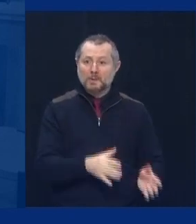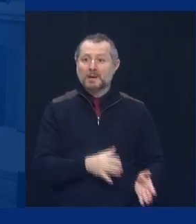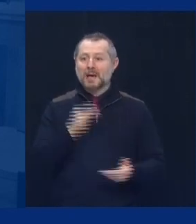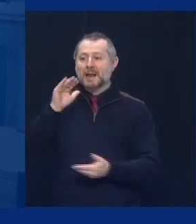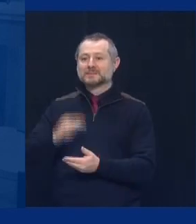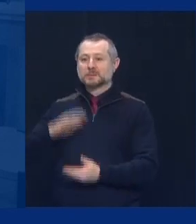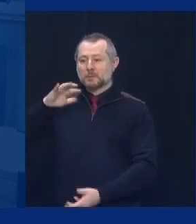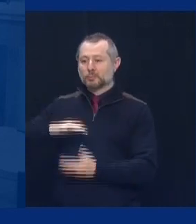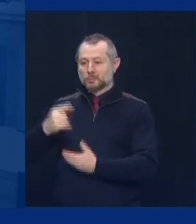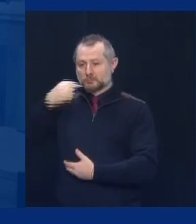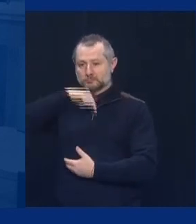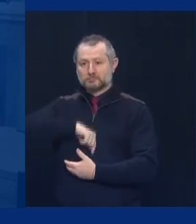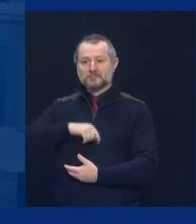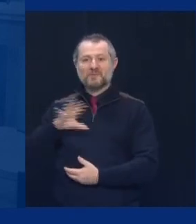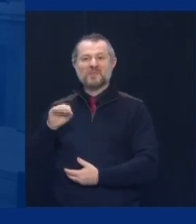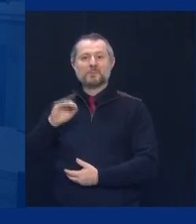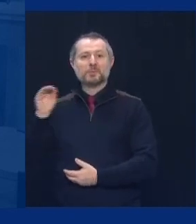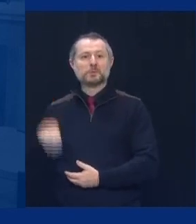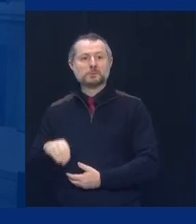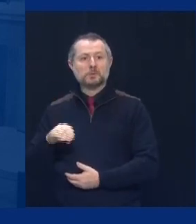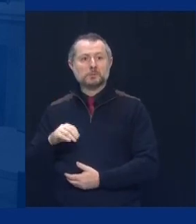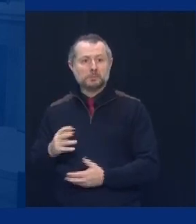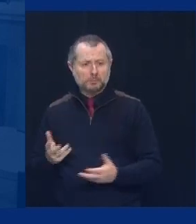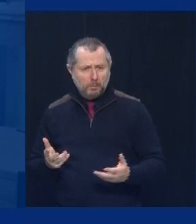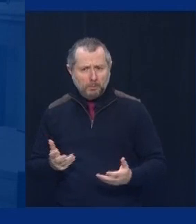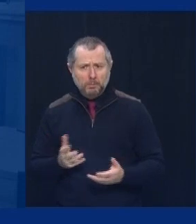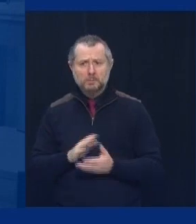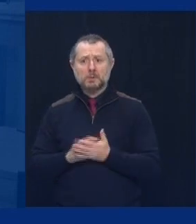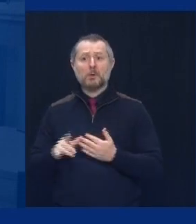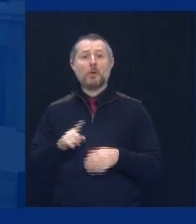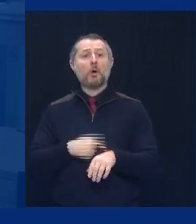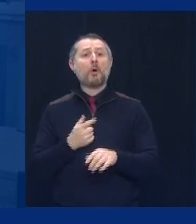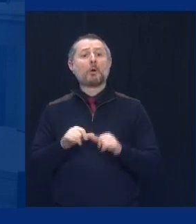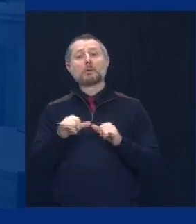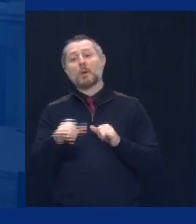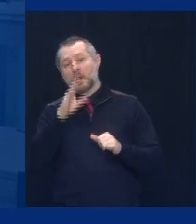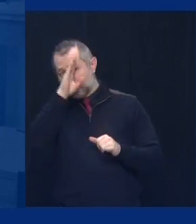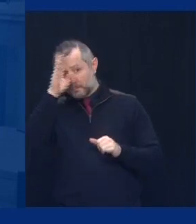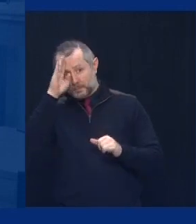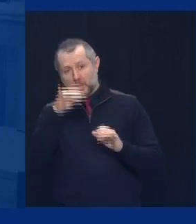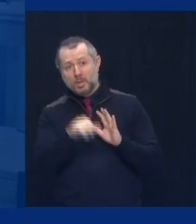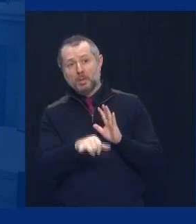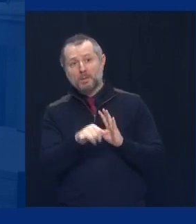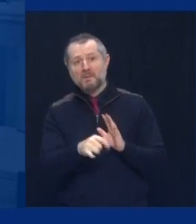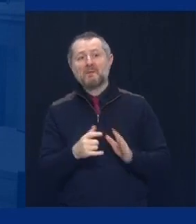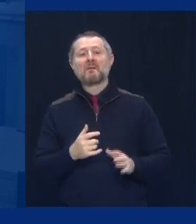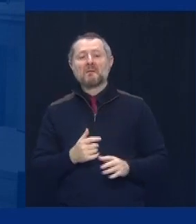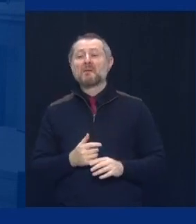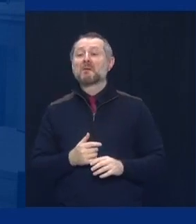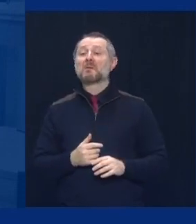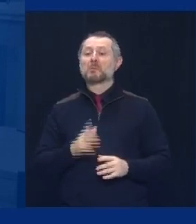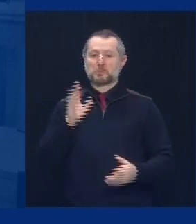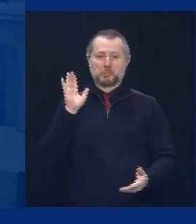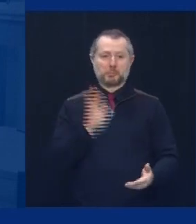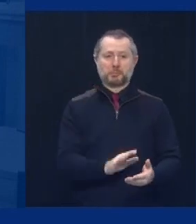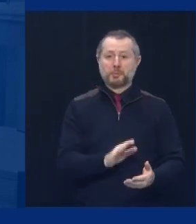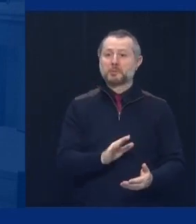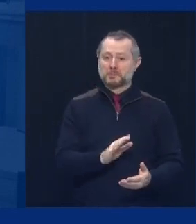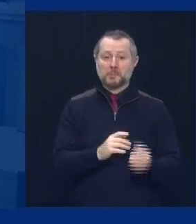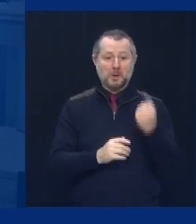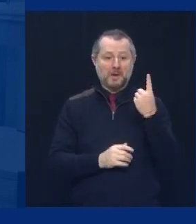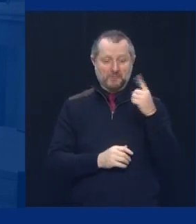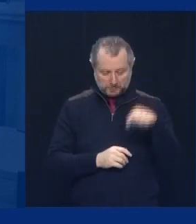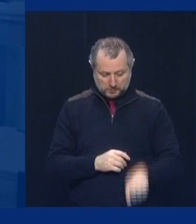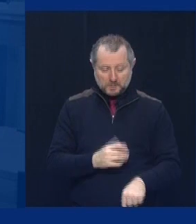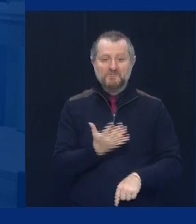intubated. The length of stay in the hospitals has dropped dramatically. The length of